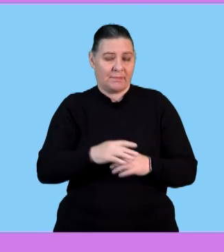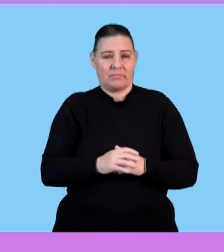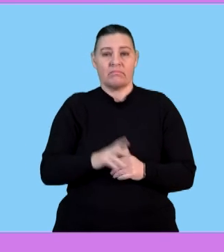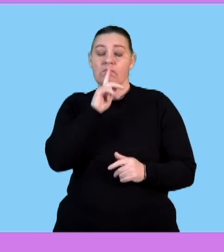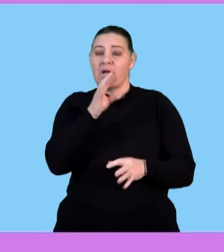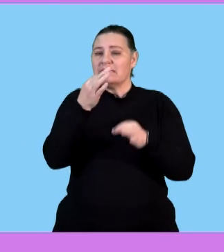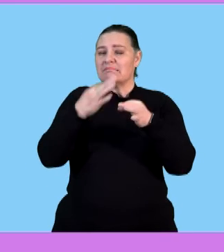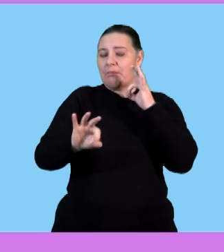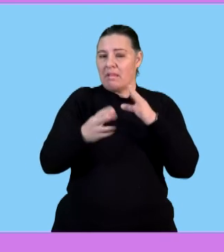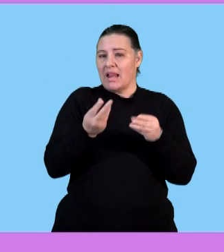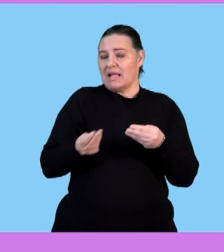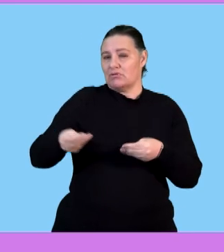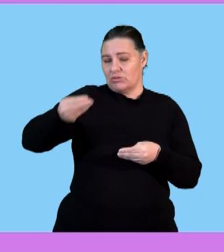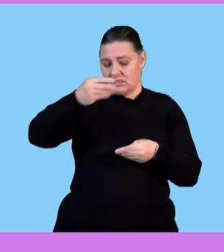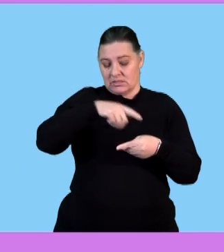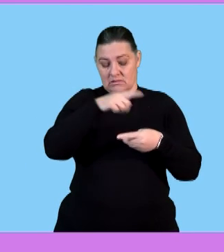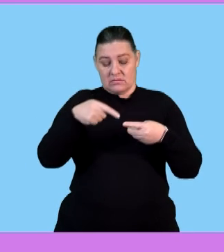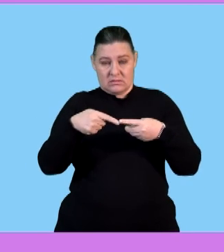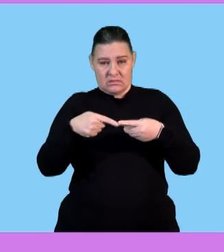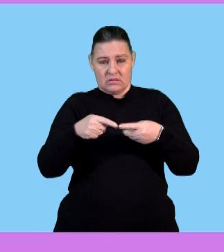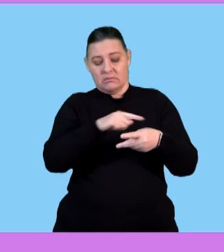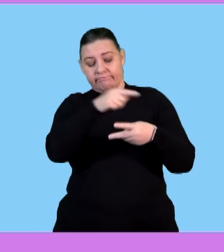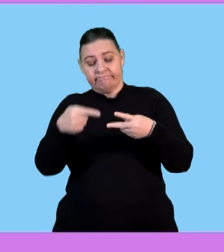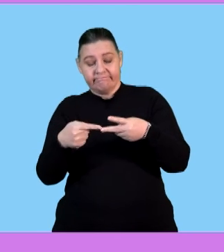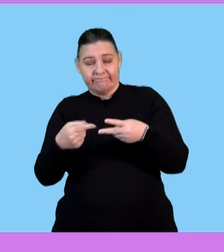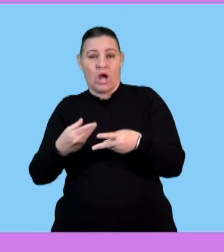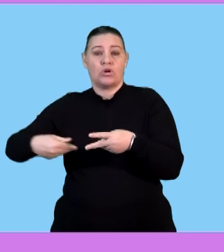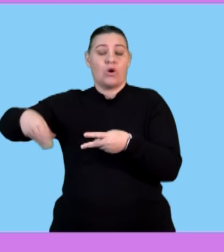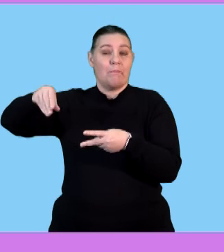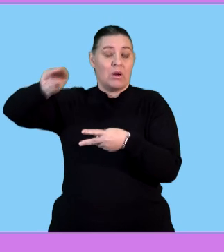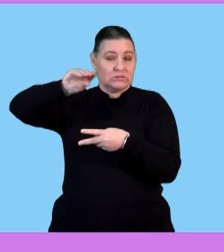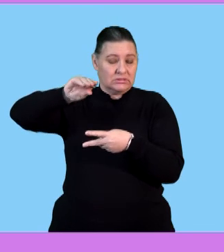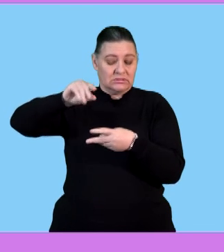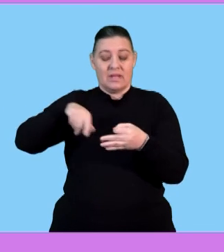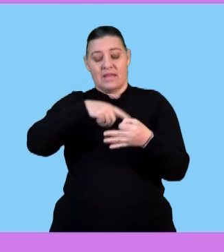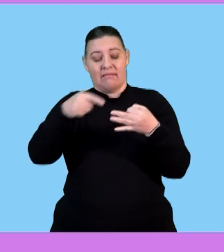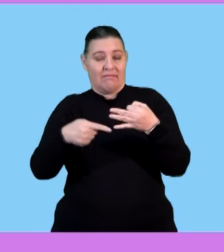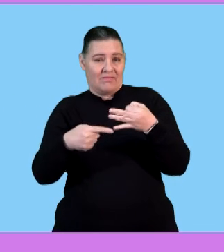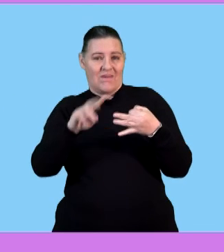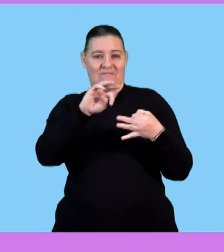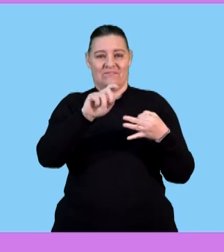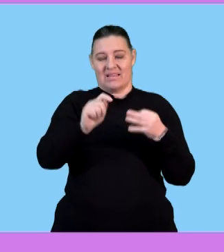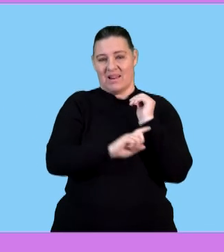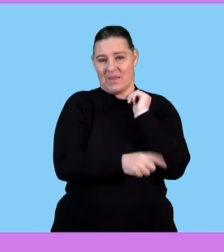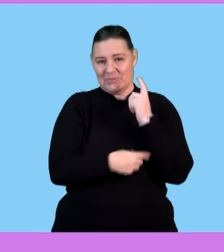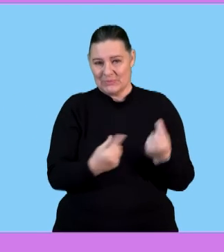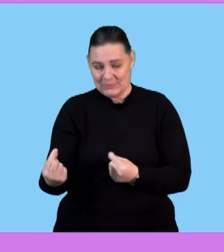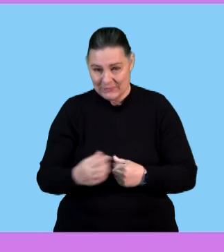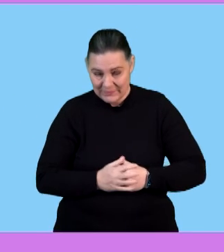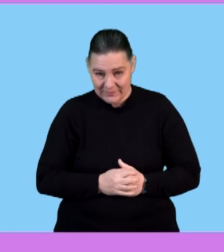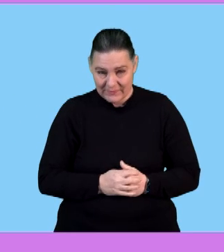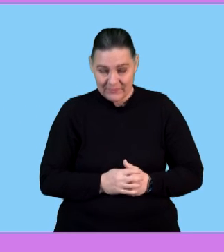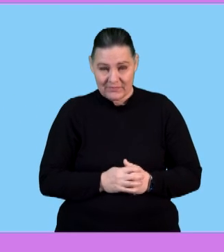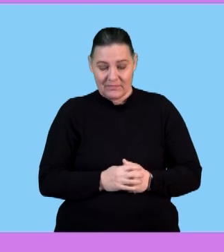start with simple interest, flow to compound interest, and then we'll end off with VAT,